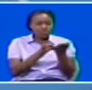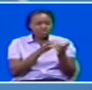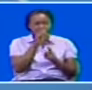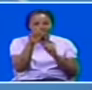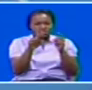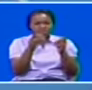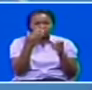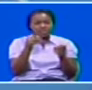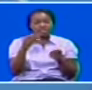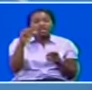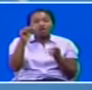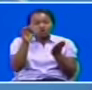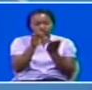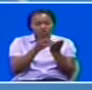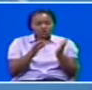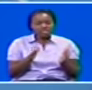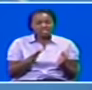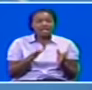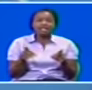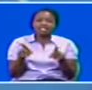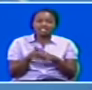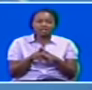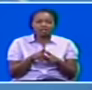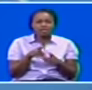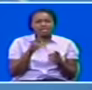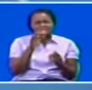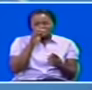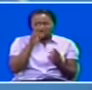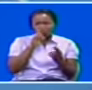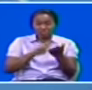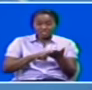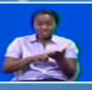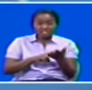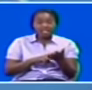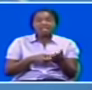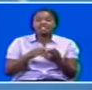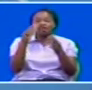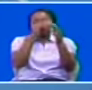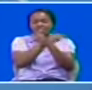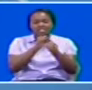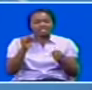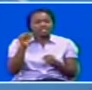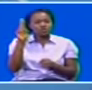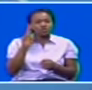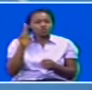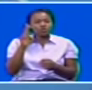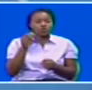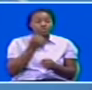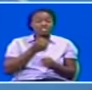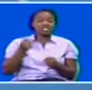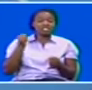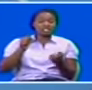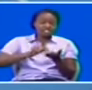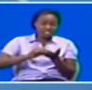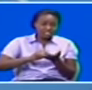Auditor General's report, and he also castigated President Kenyatta over his rejection to append his signature to the petroleum